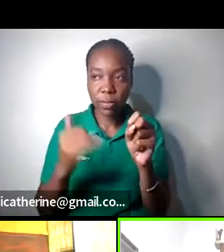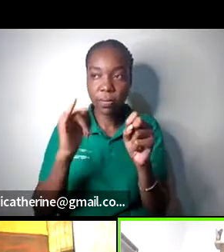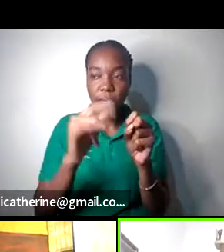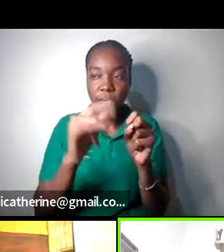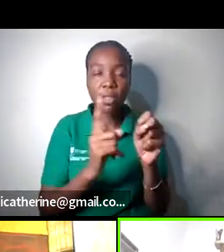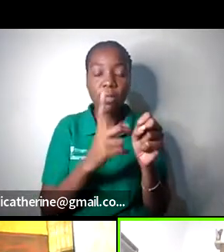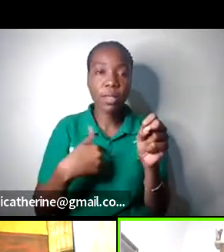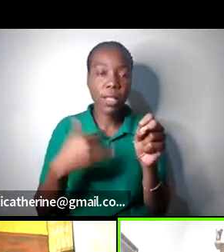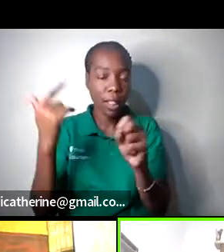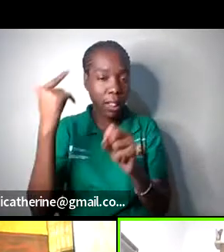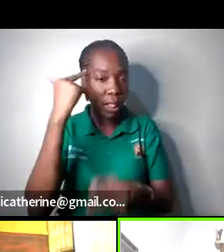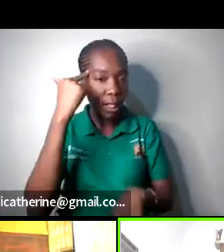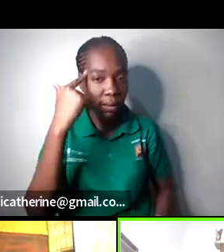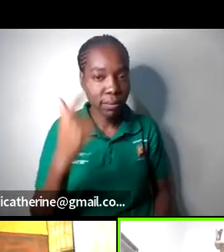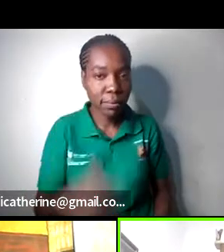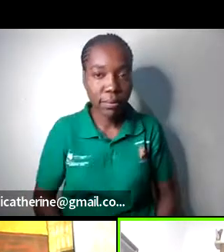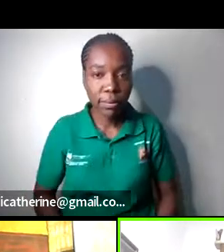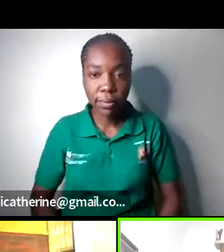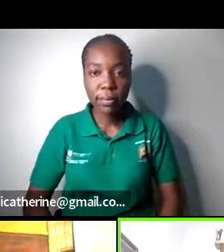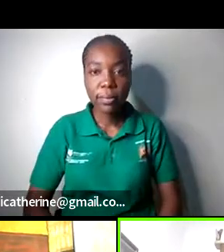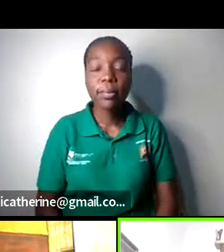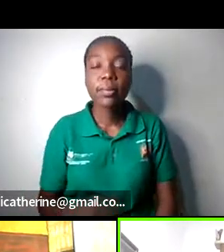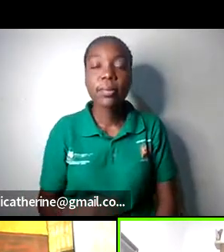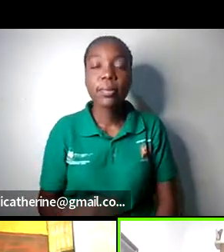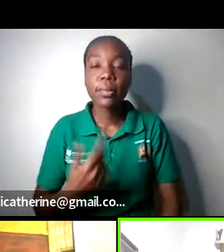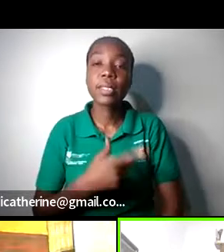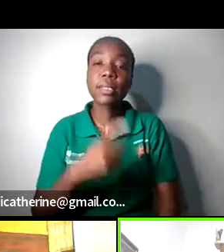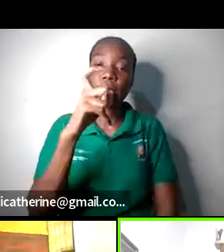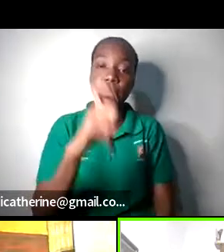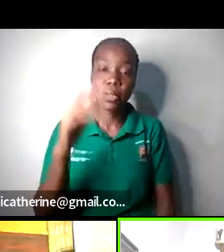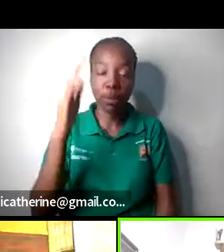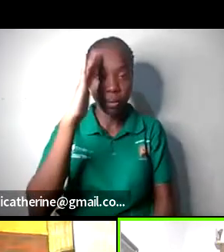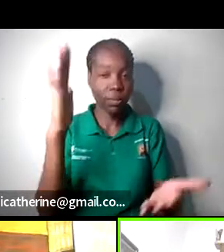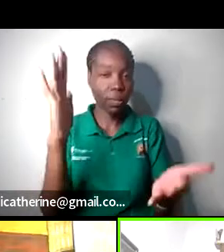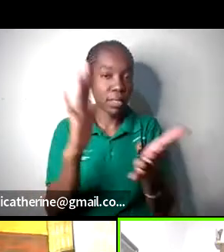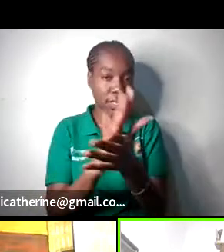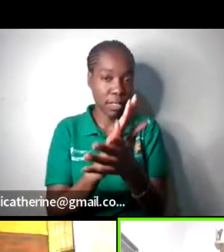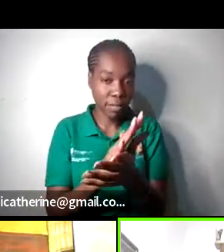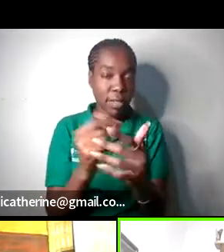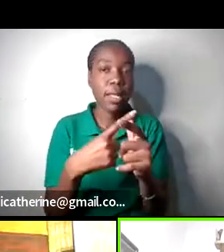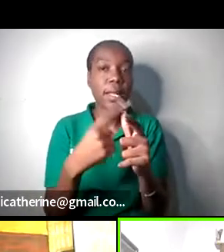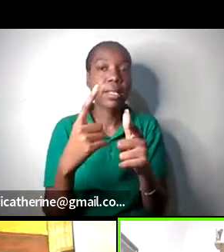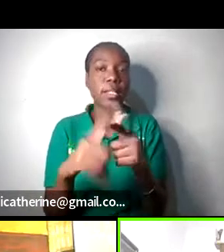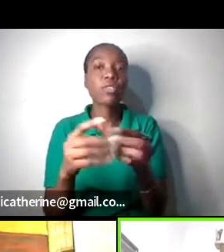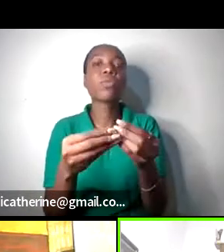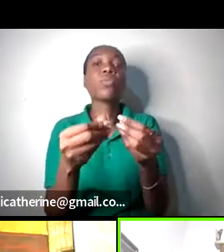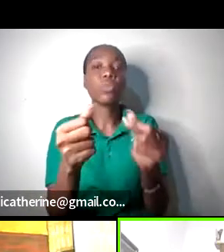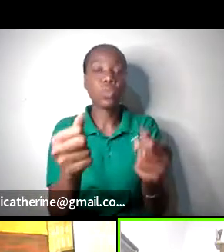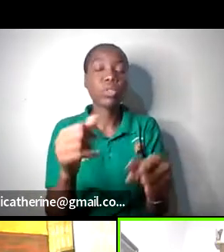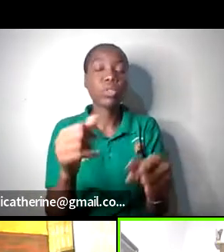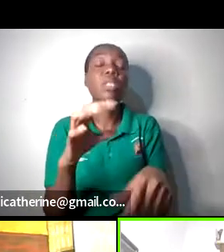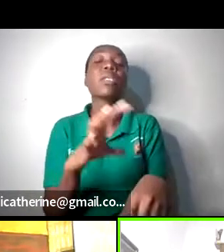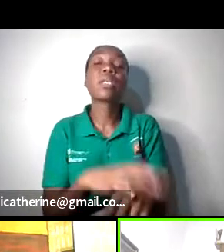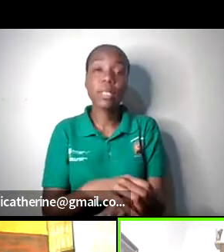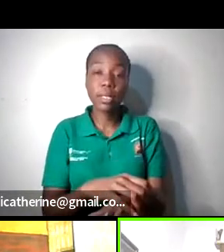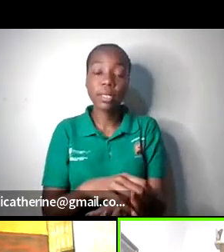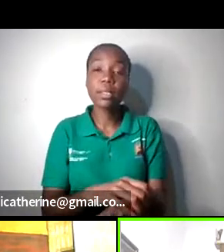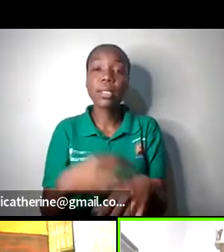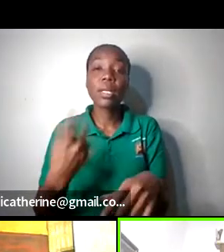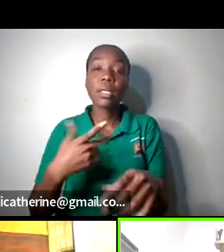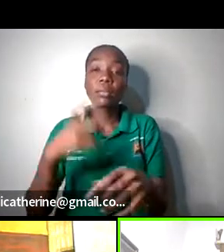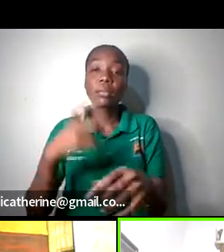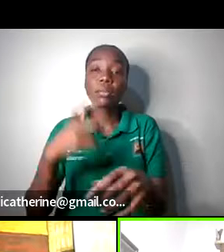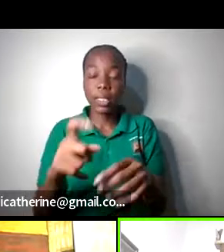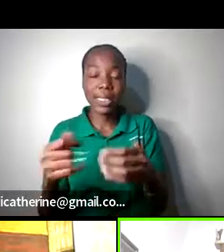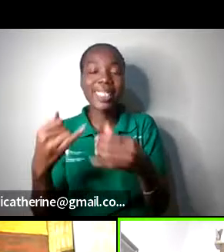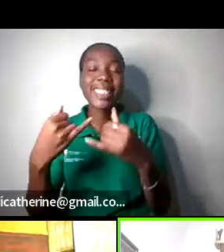that we must believe that we can get the solutions here ourselves. We must try, and